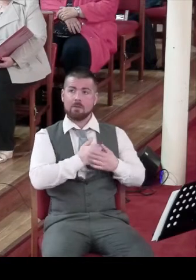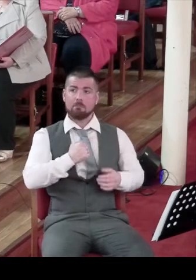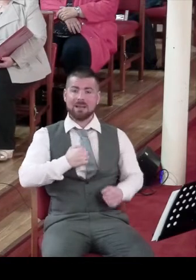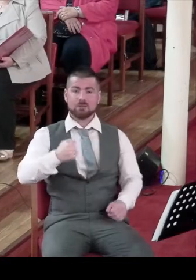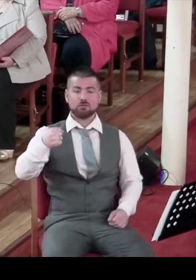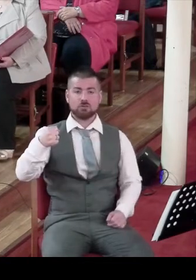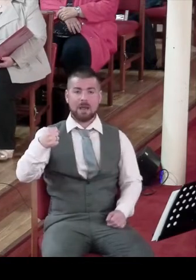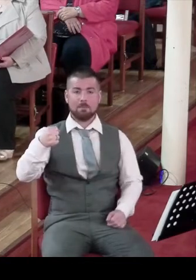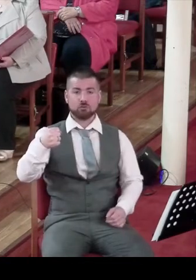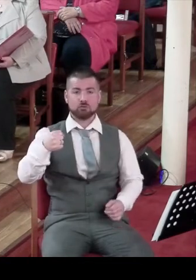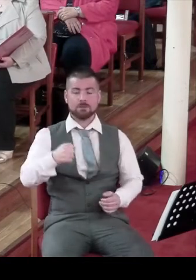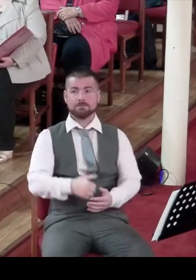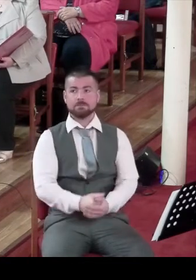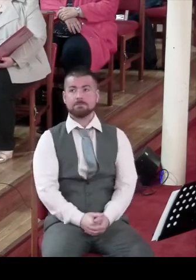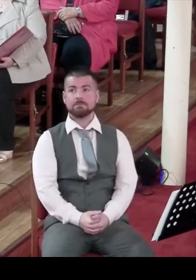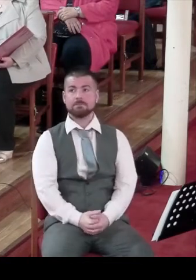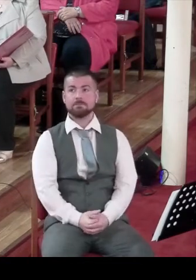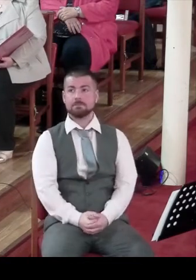Shepherd Is."